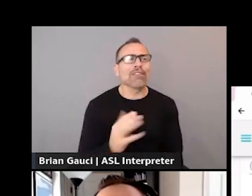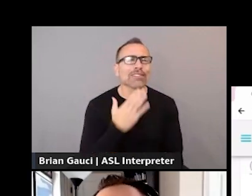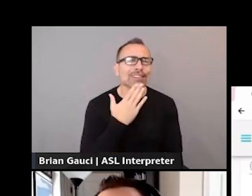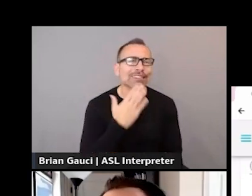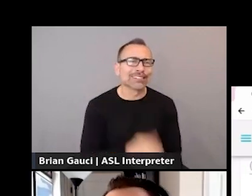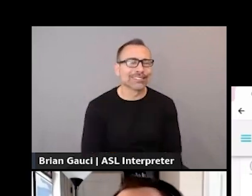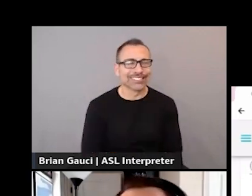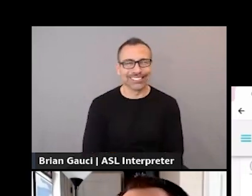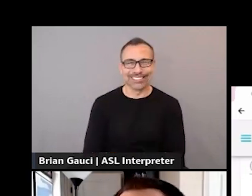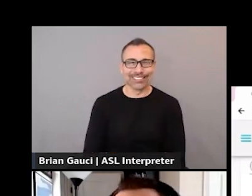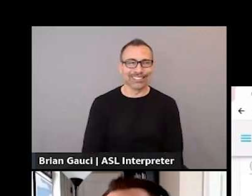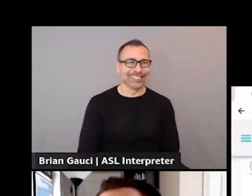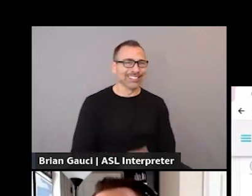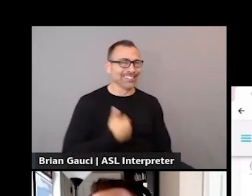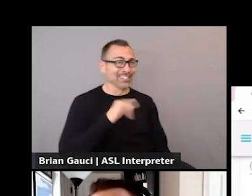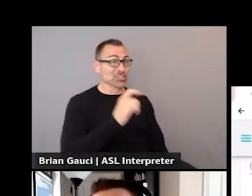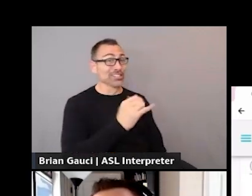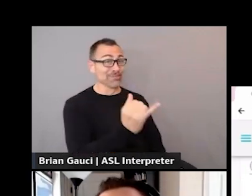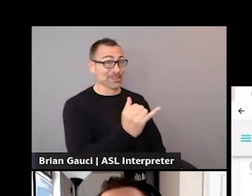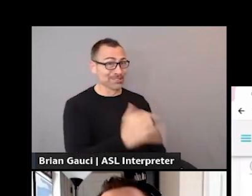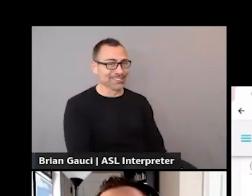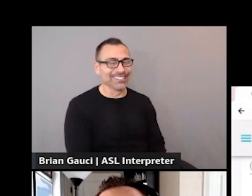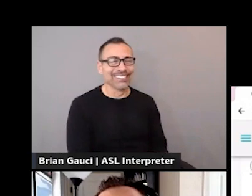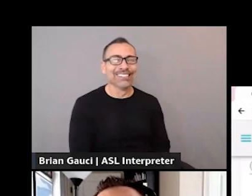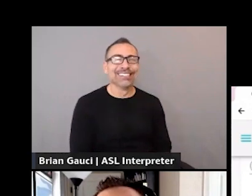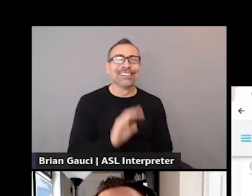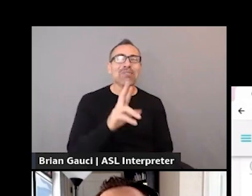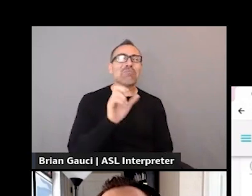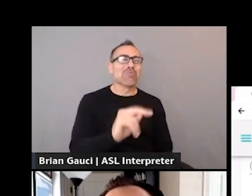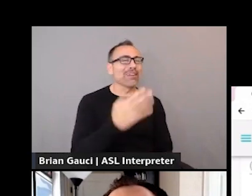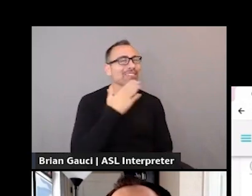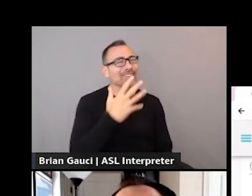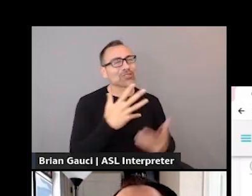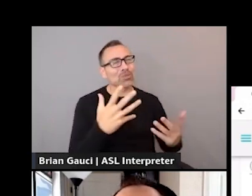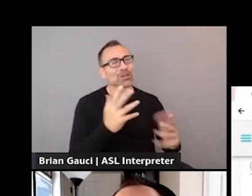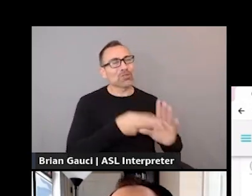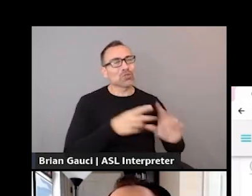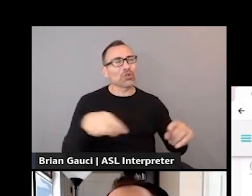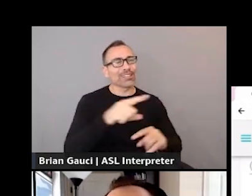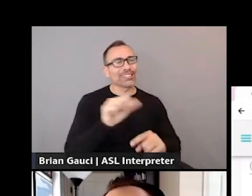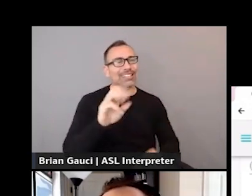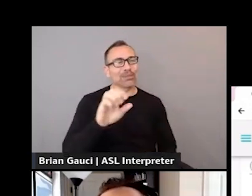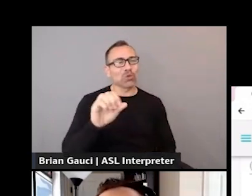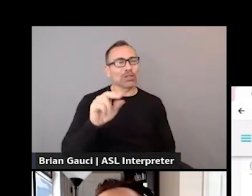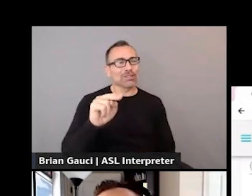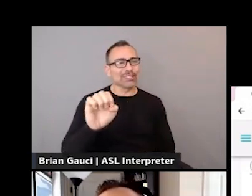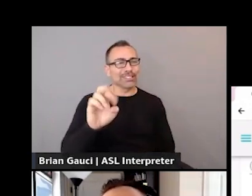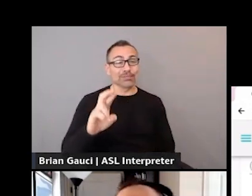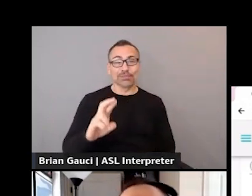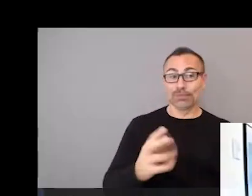that. Brant, thank you so much for being here on AWS On Air. Awesome. Thank you so much for having me.